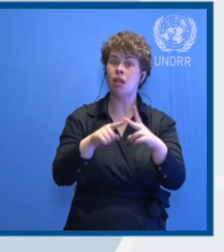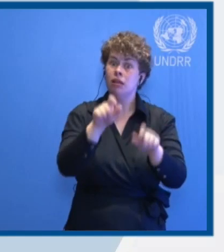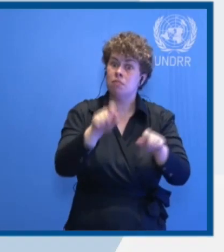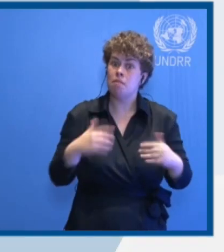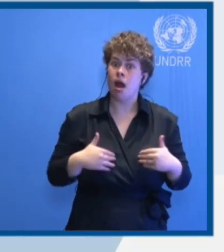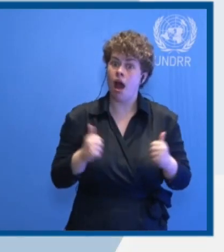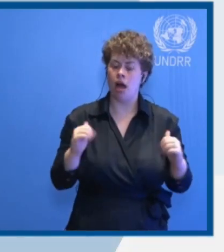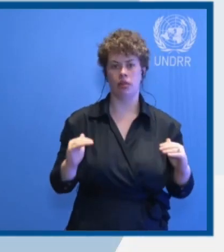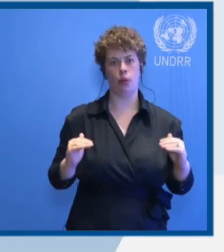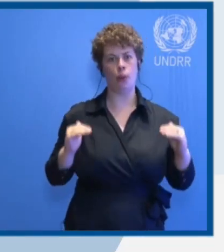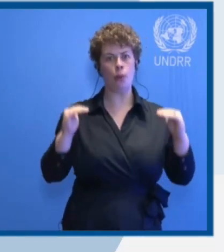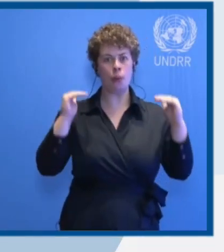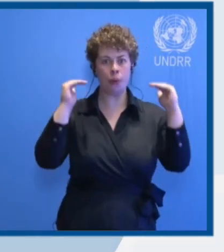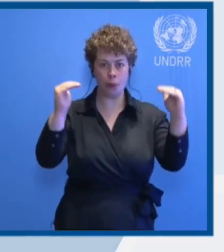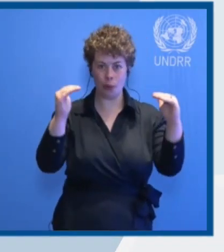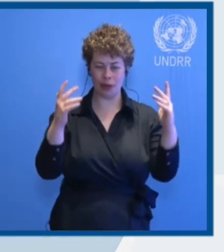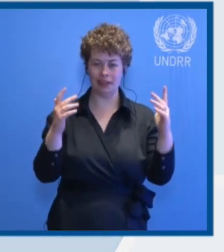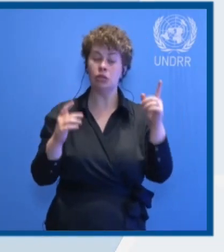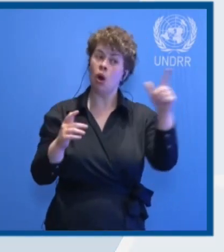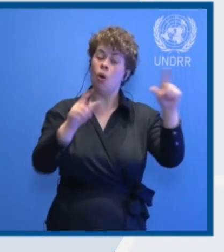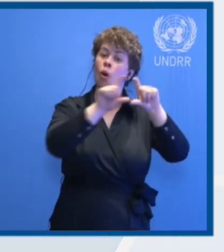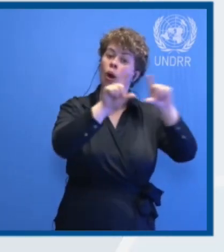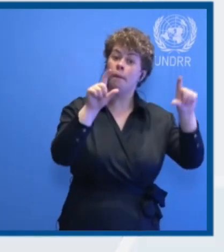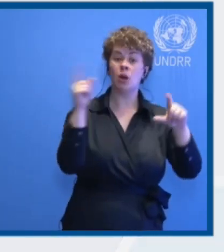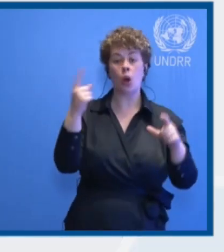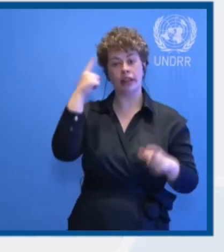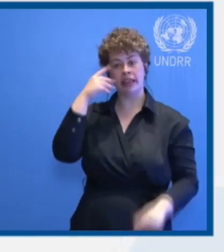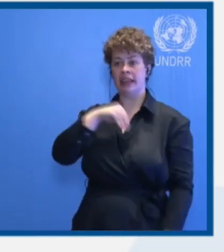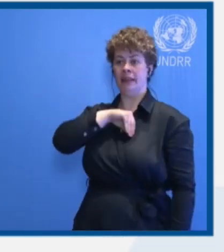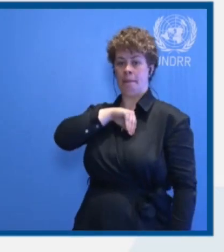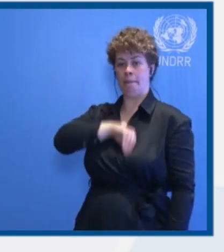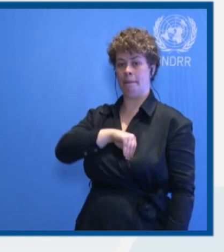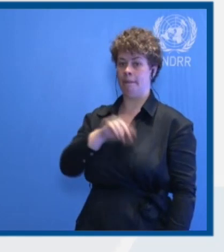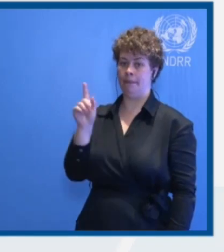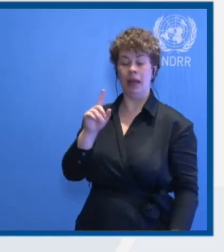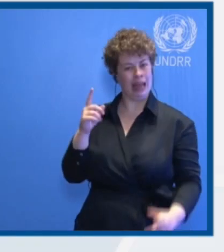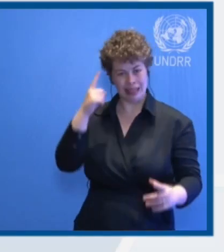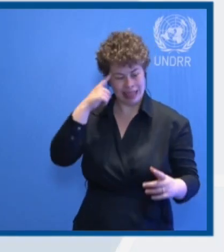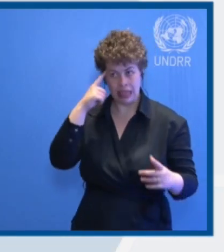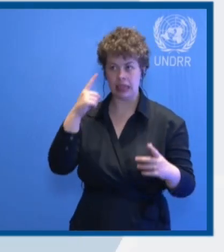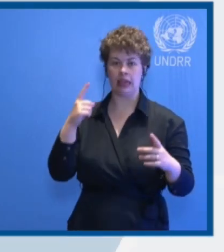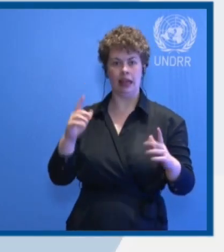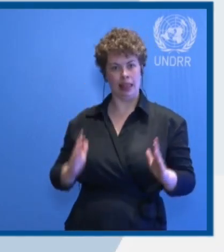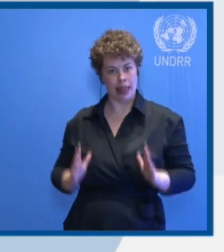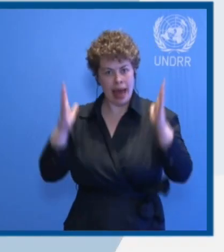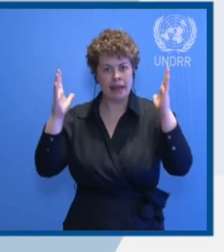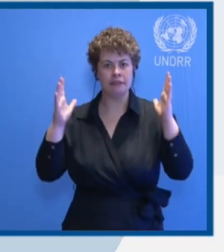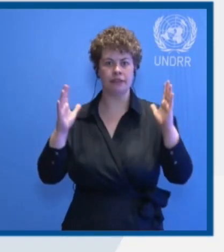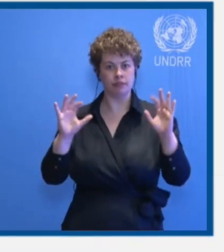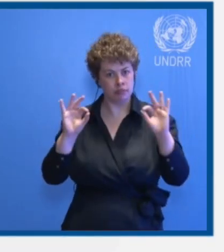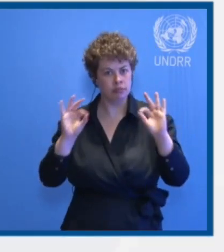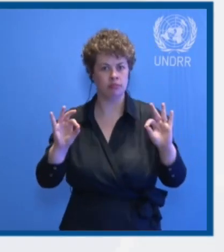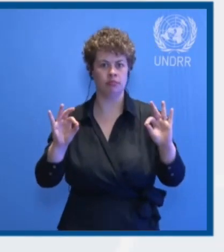that you're looking to then make money, it's also about the savings and the improvement in our quality of life that